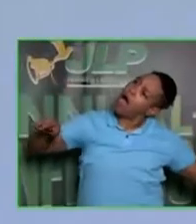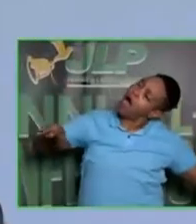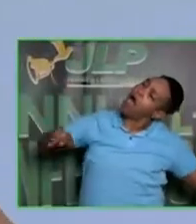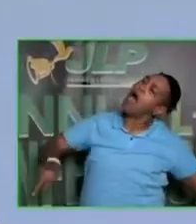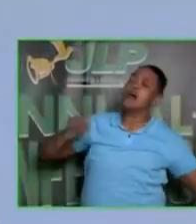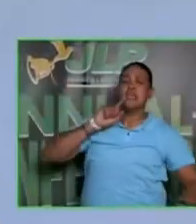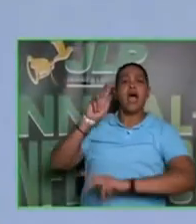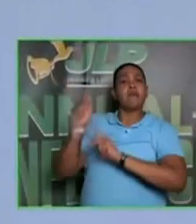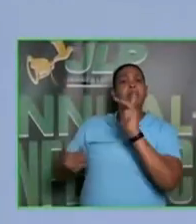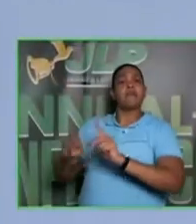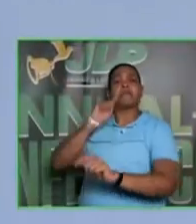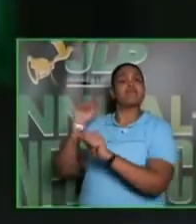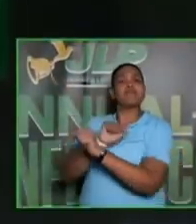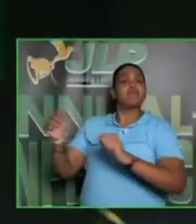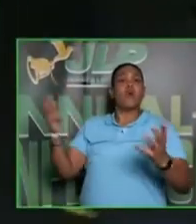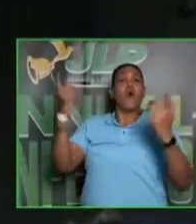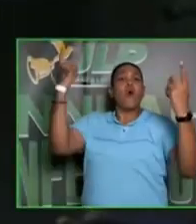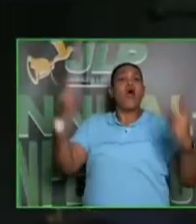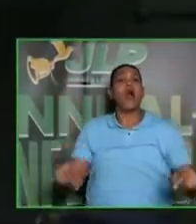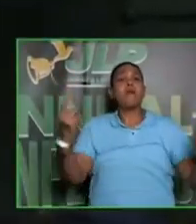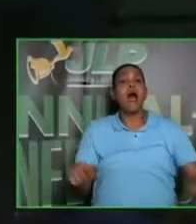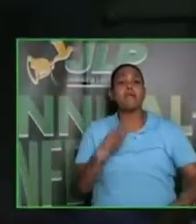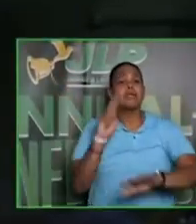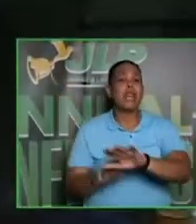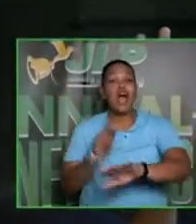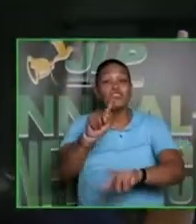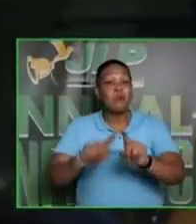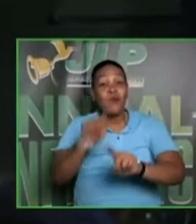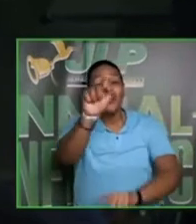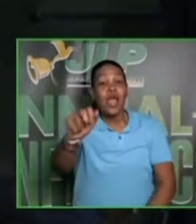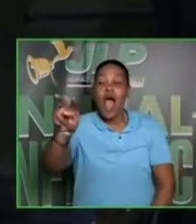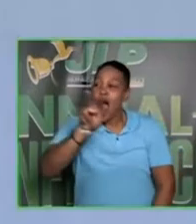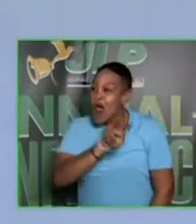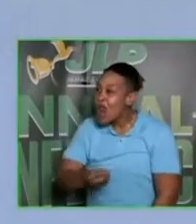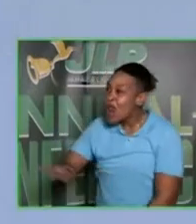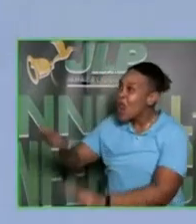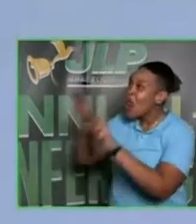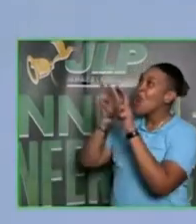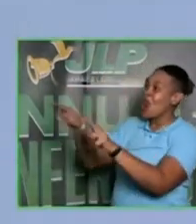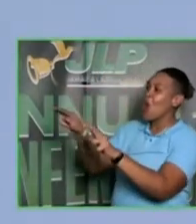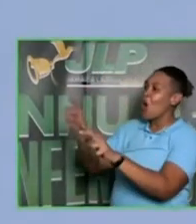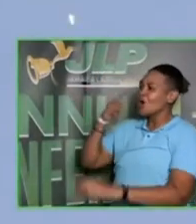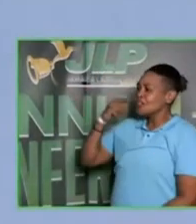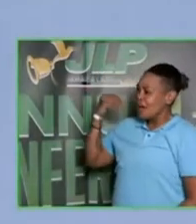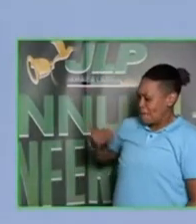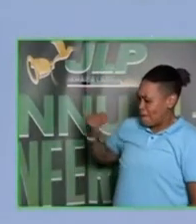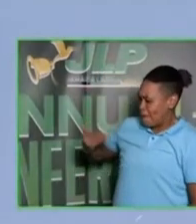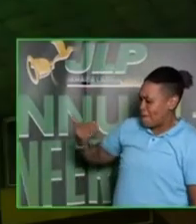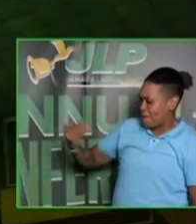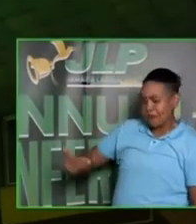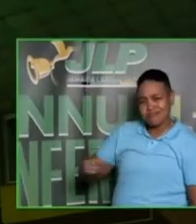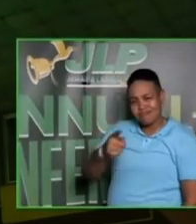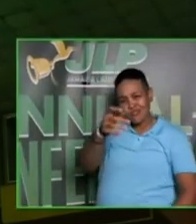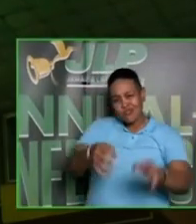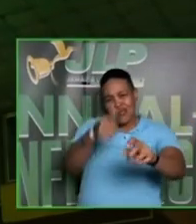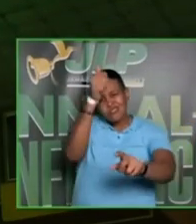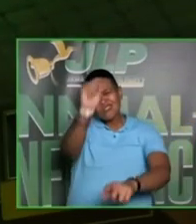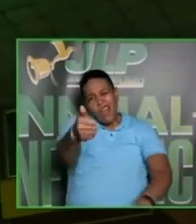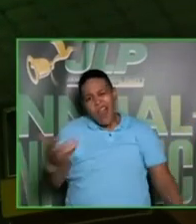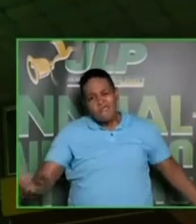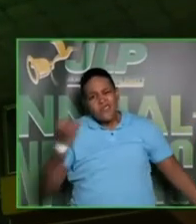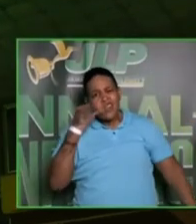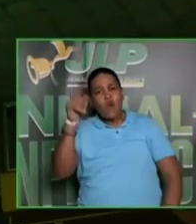people what will come, not empty promises, but you can look on the track record of achievement and make a judgment. If you